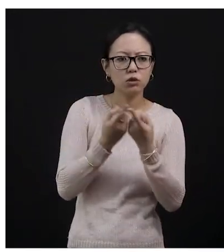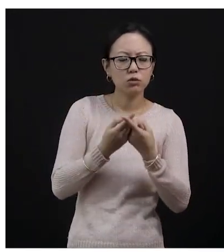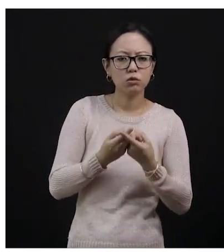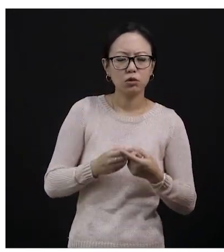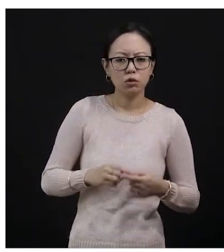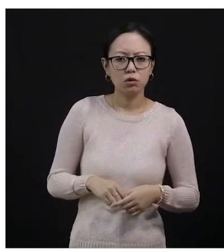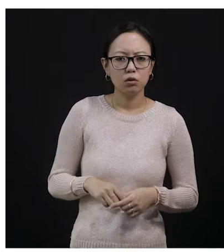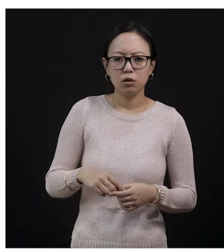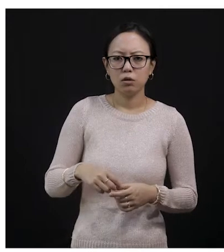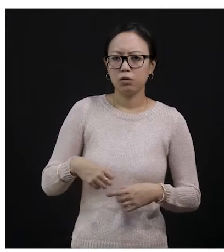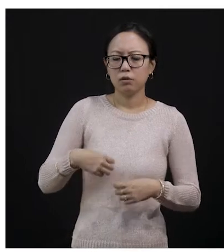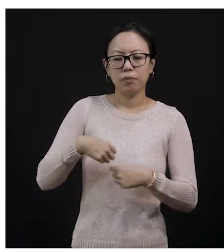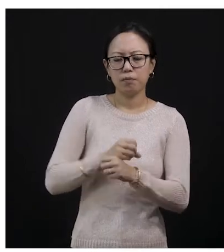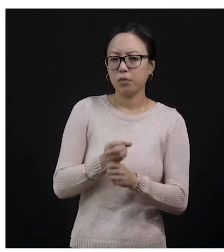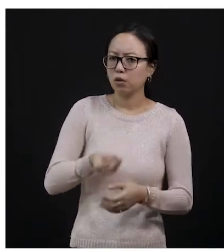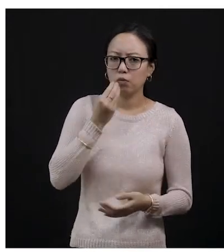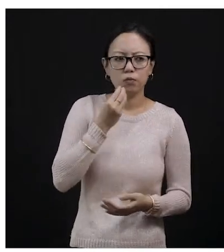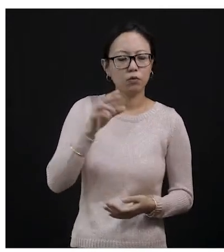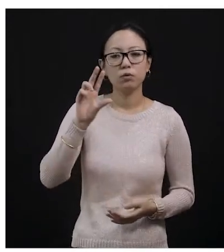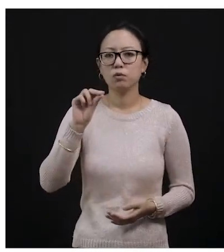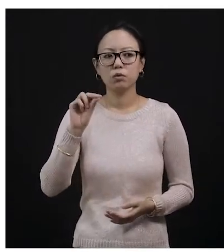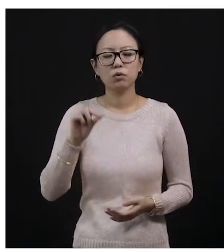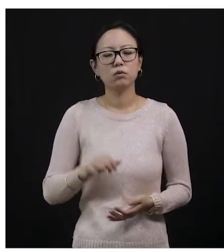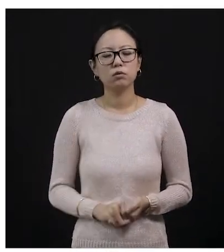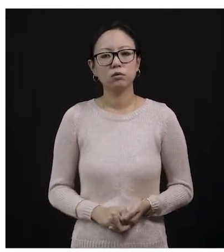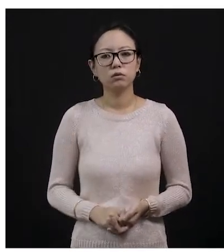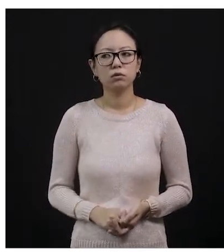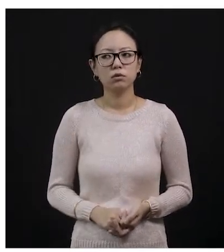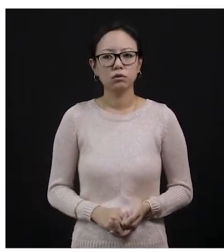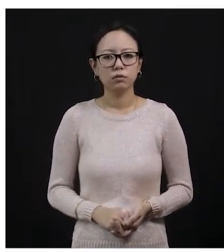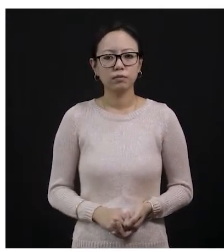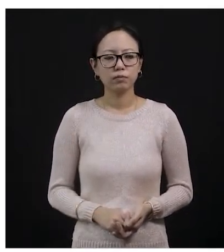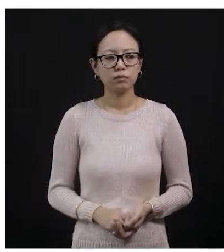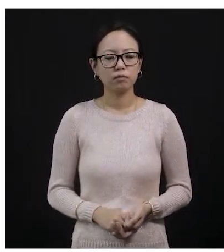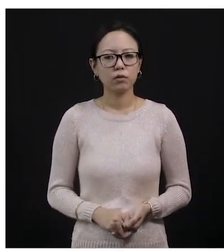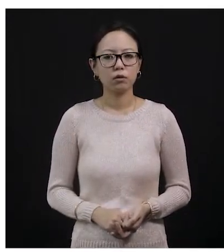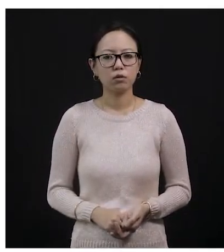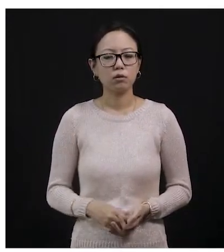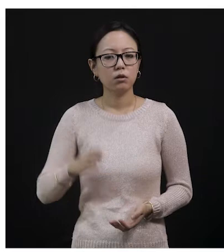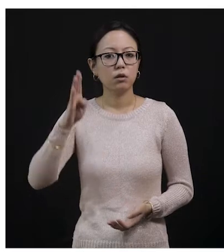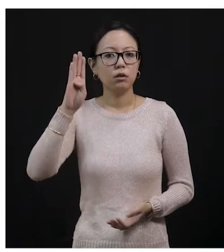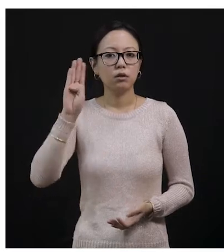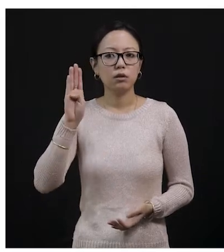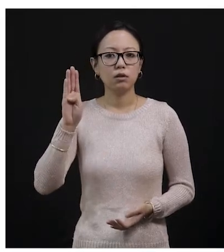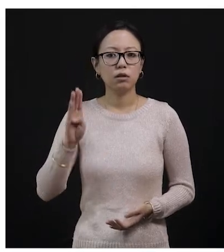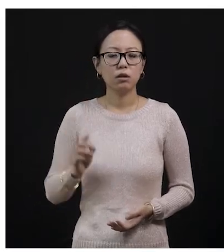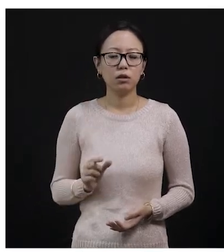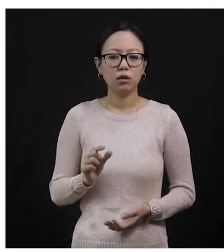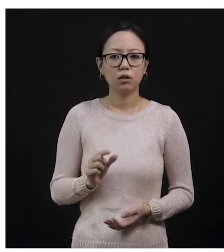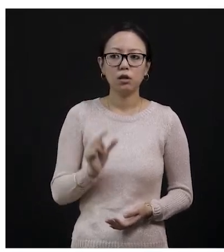Using what? Nobody helps them. But these green leaves uses the help of the